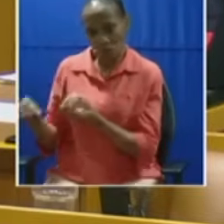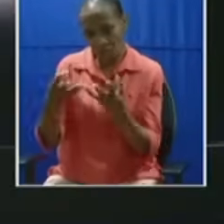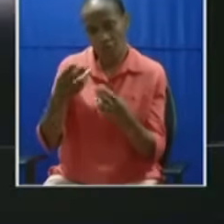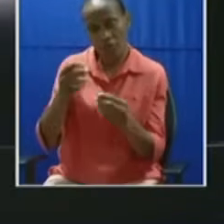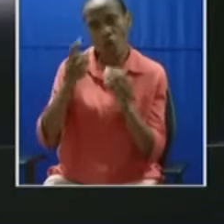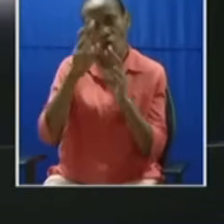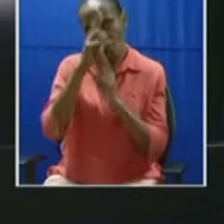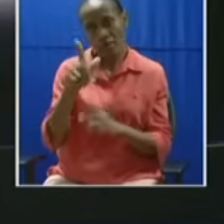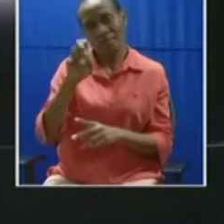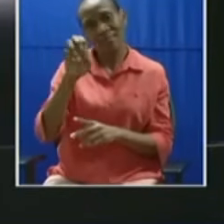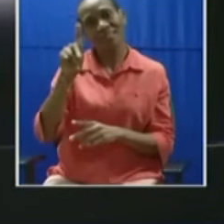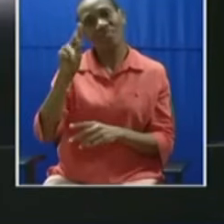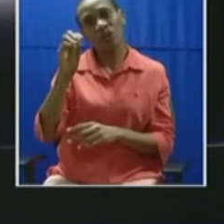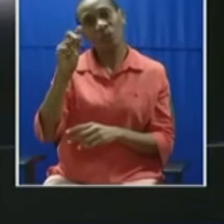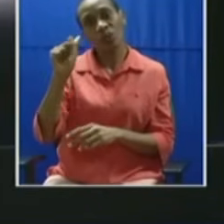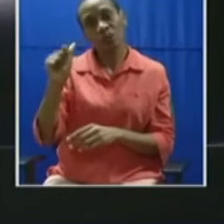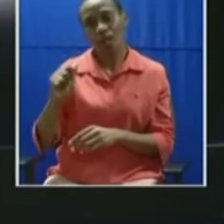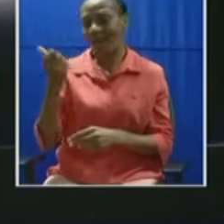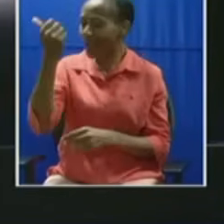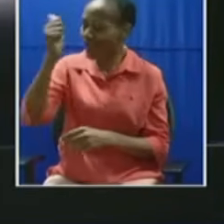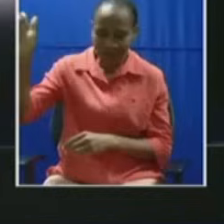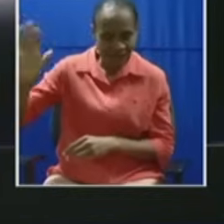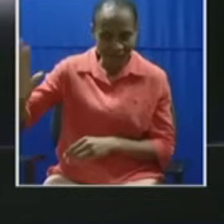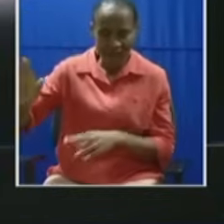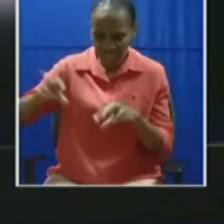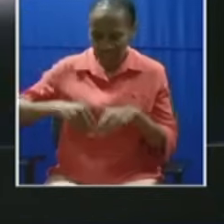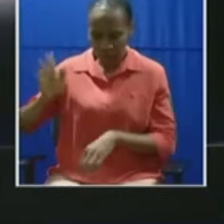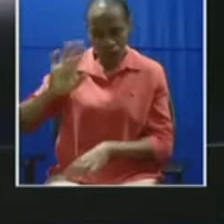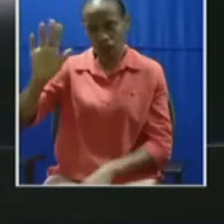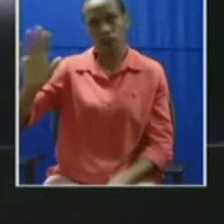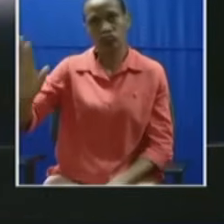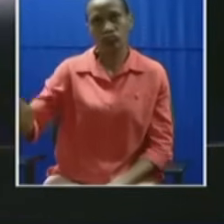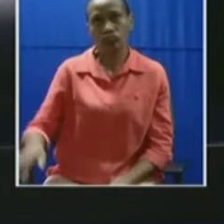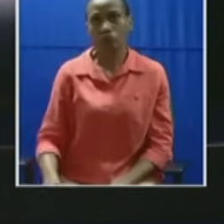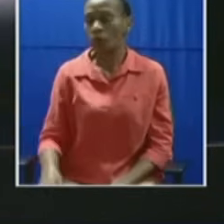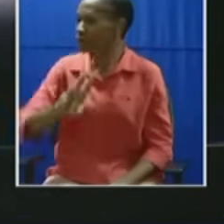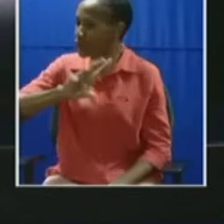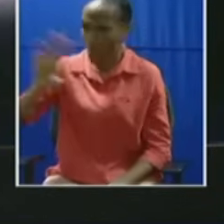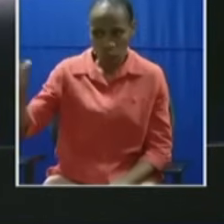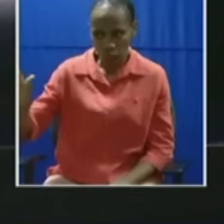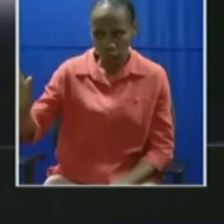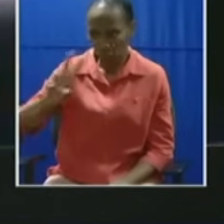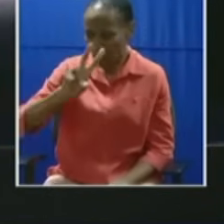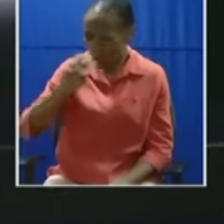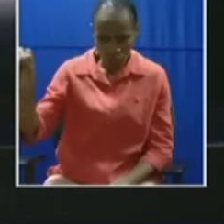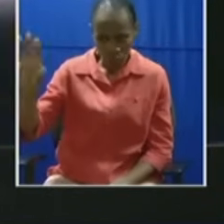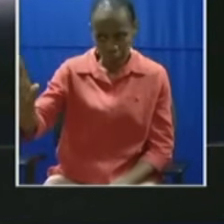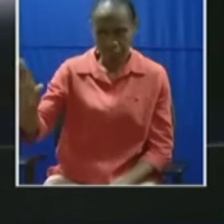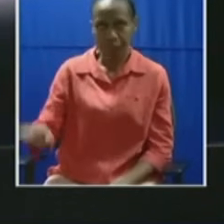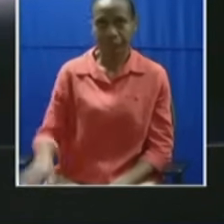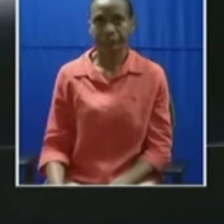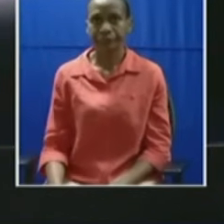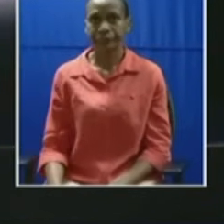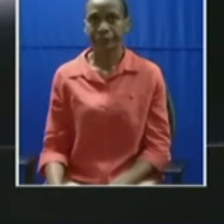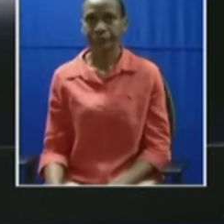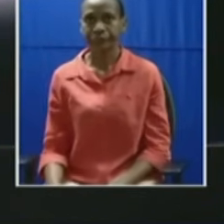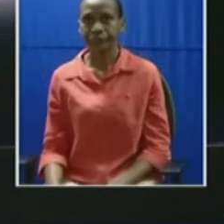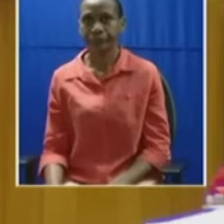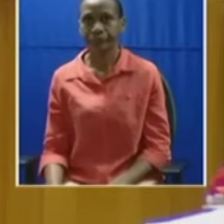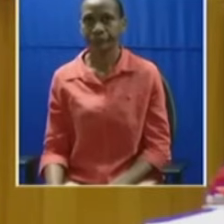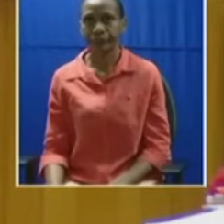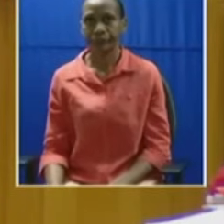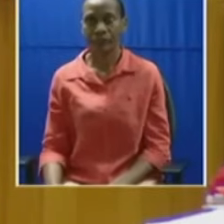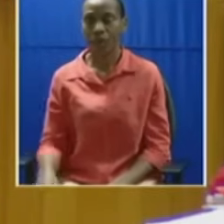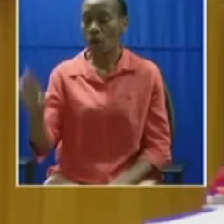your seat. Okay, but can you that is not a point of order. To extend this time, please? No. Honourable Lekota. This issue of selling out is very